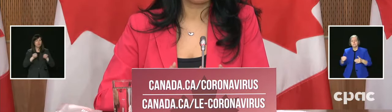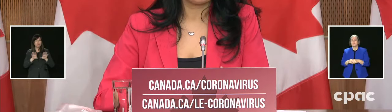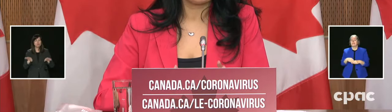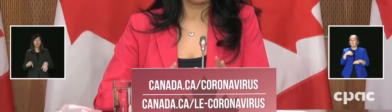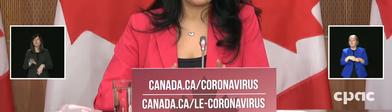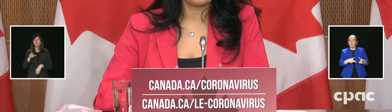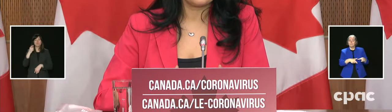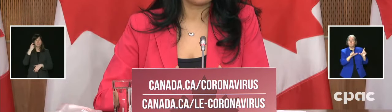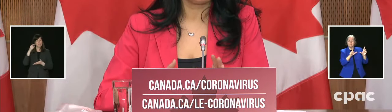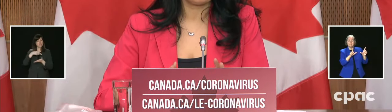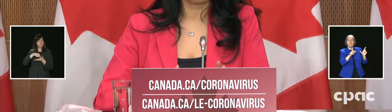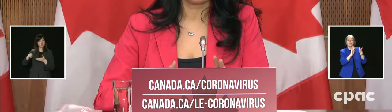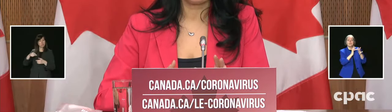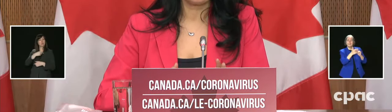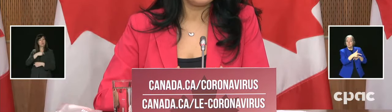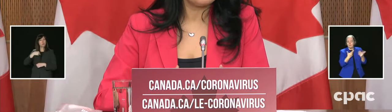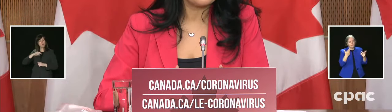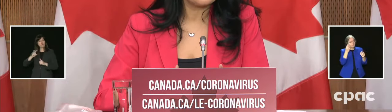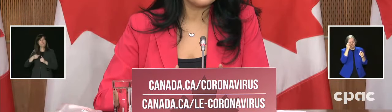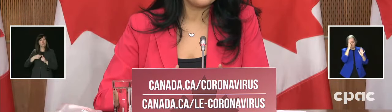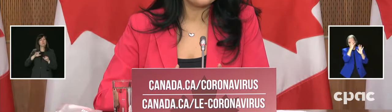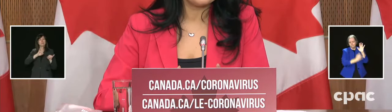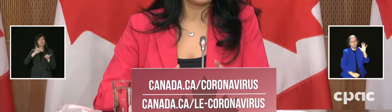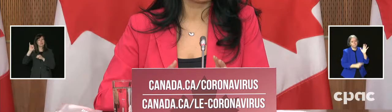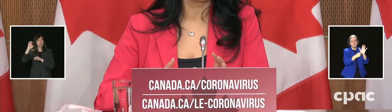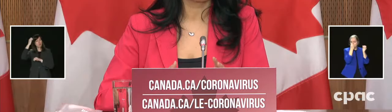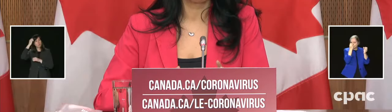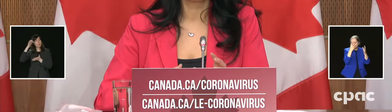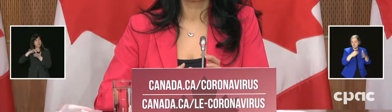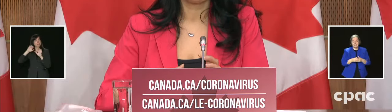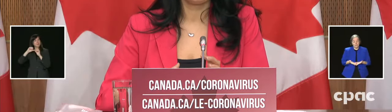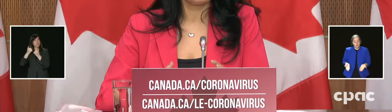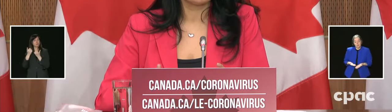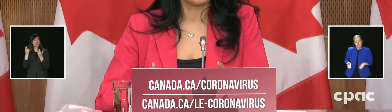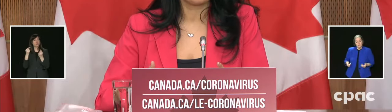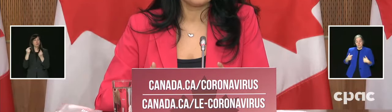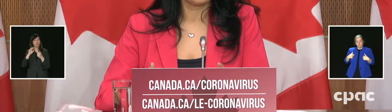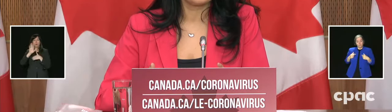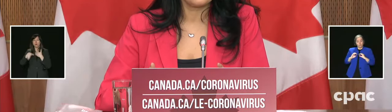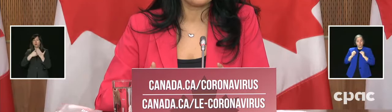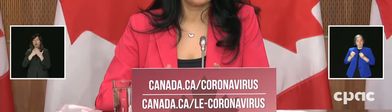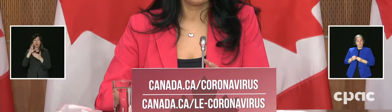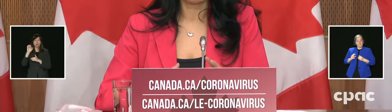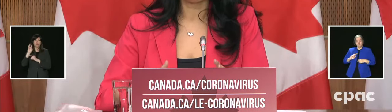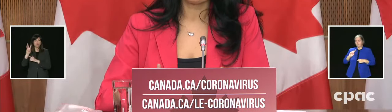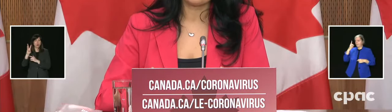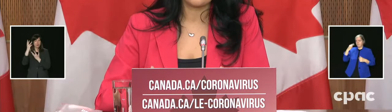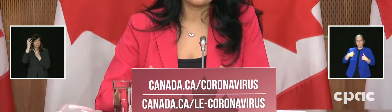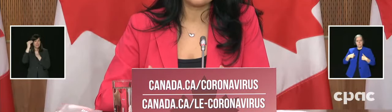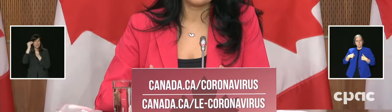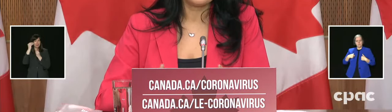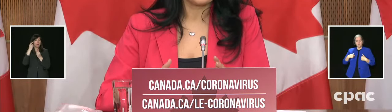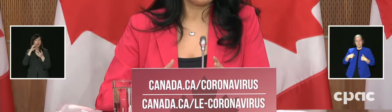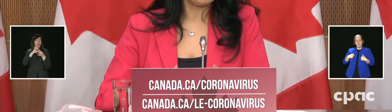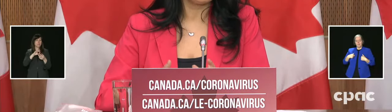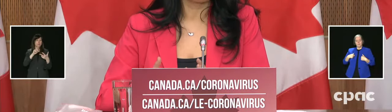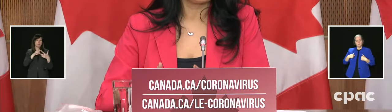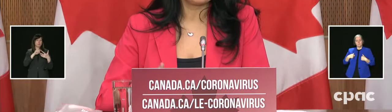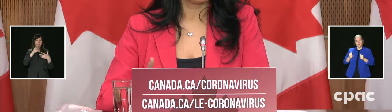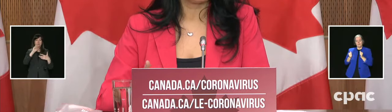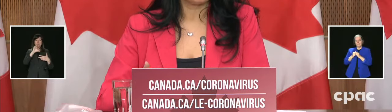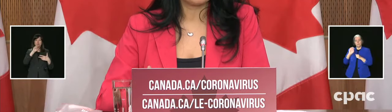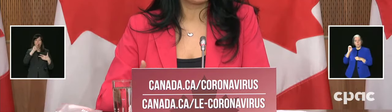were the first regulator, along with the European Medicines Agency, to actually publish all of the raw clinical data for the Moderna vaccine. And we will